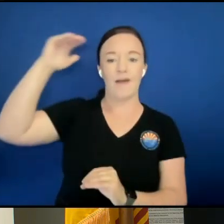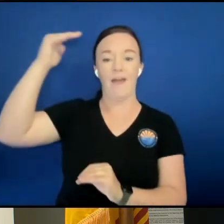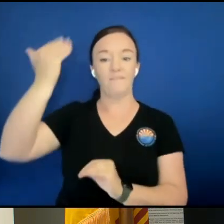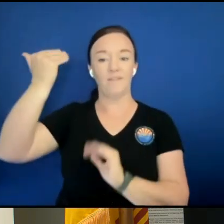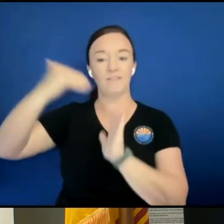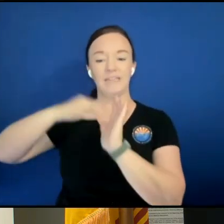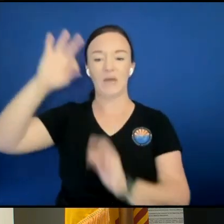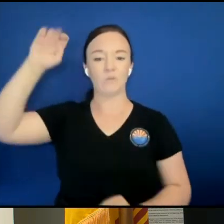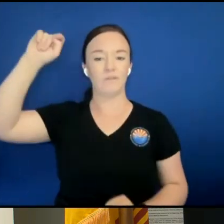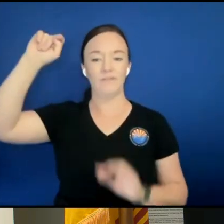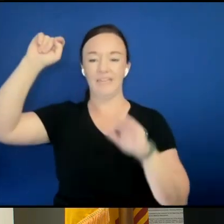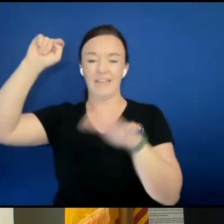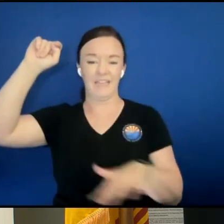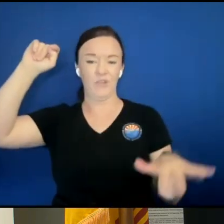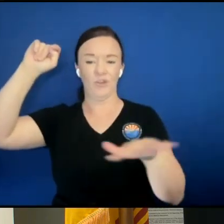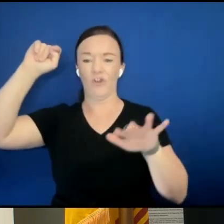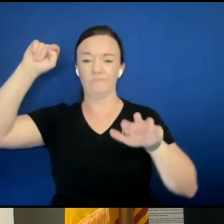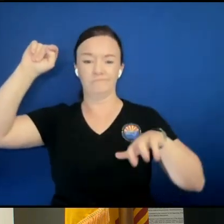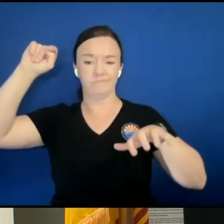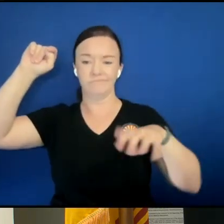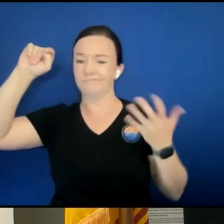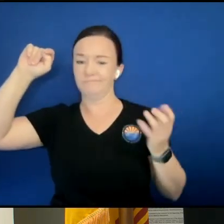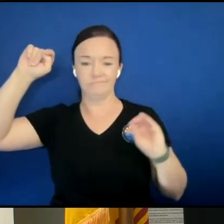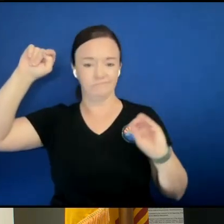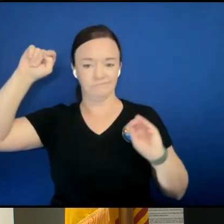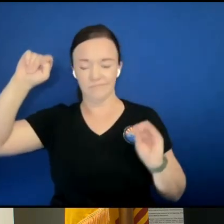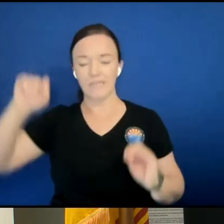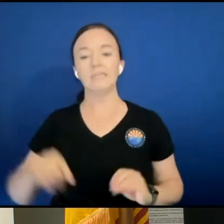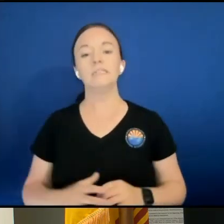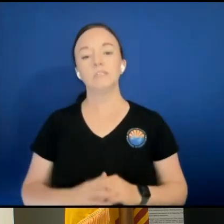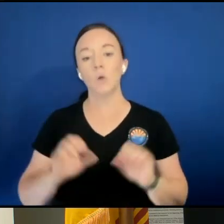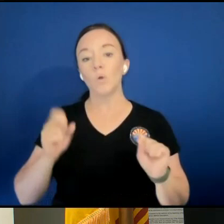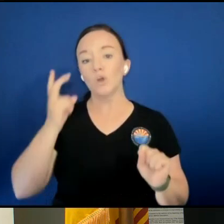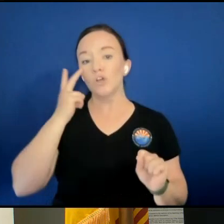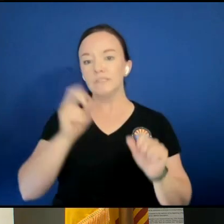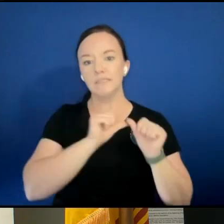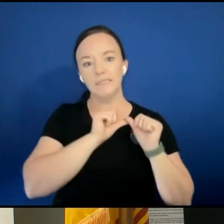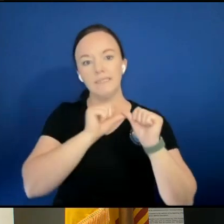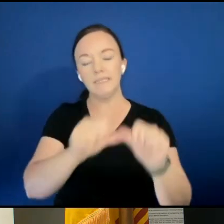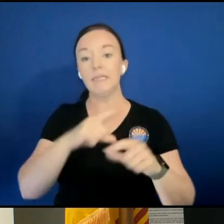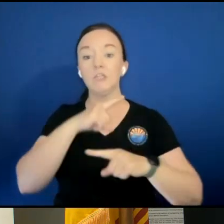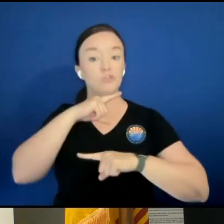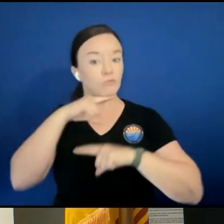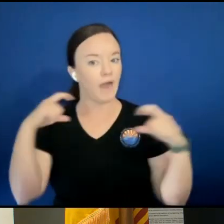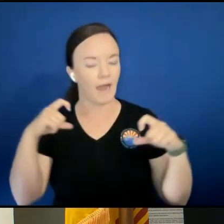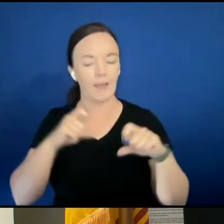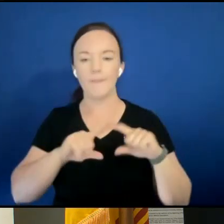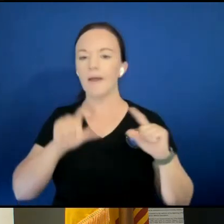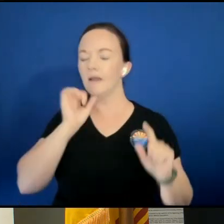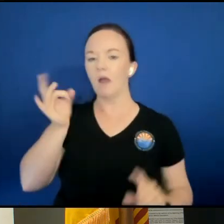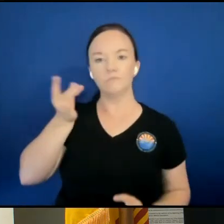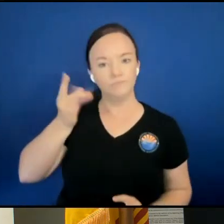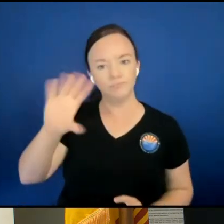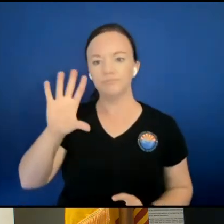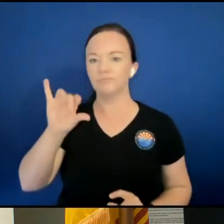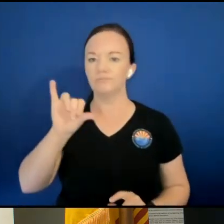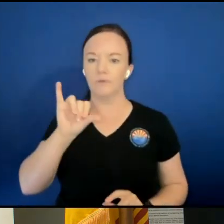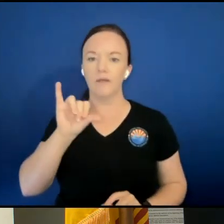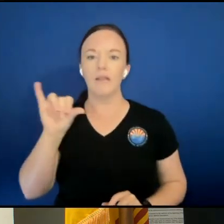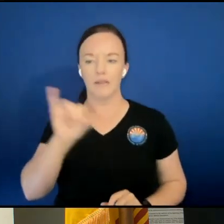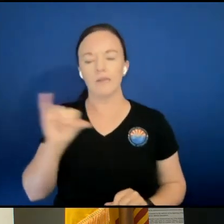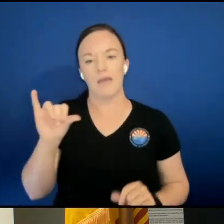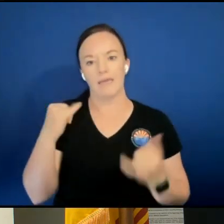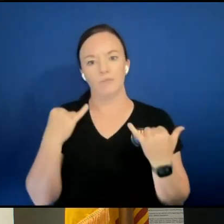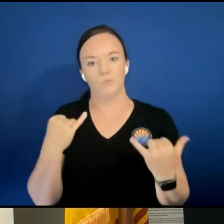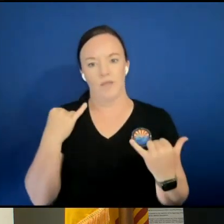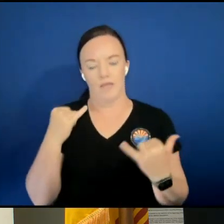here at the surface. So could see continued dry conditions, but not as dry as we've seen them tomorrow. And then all